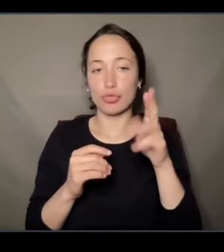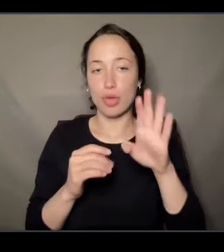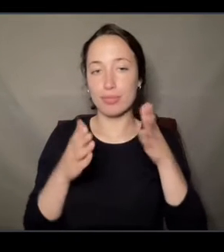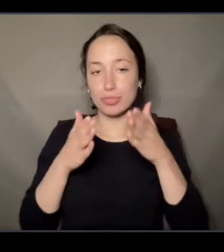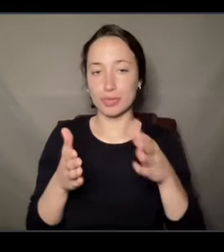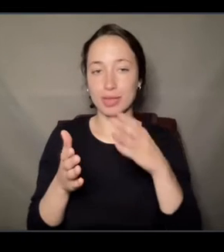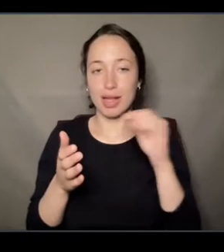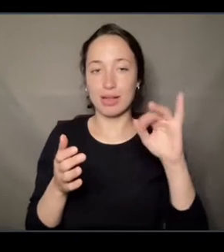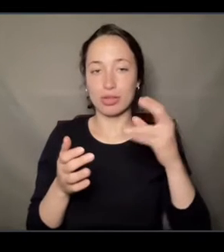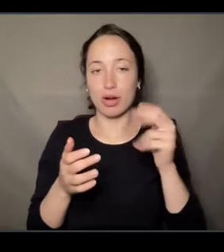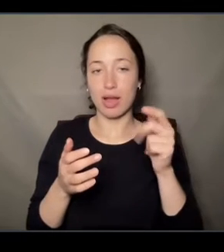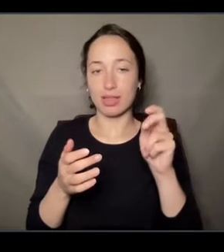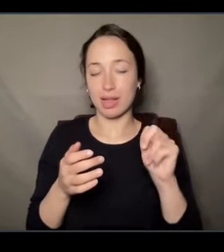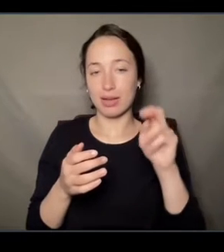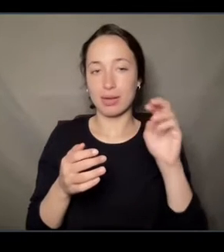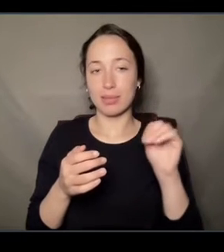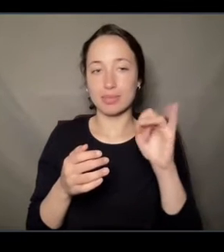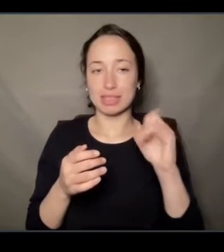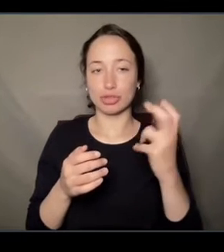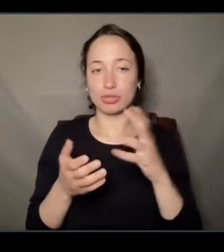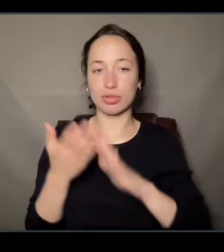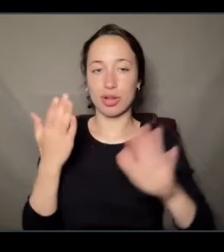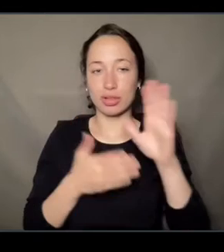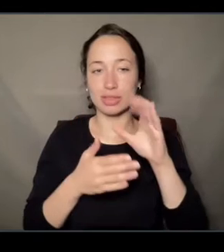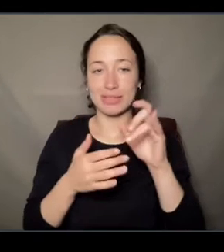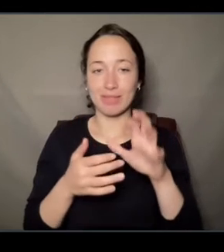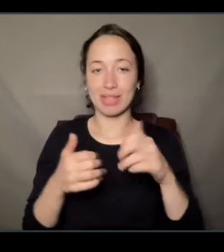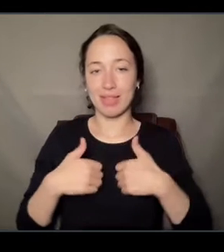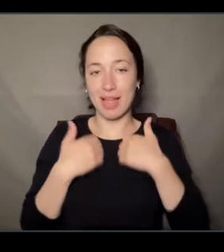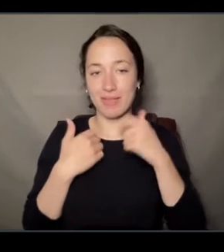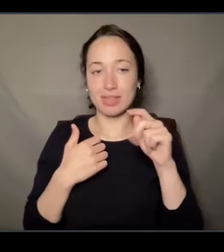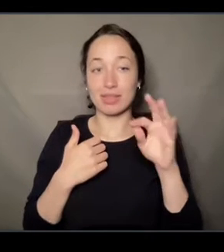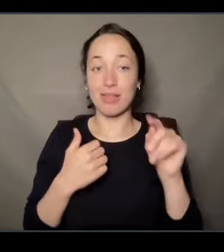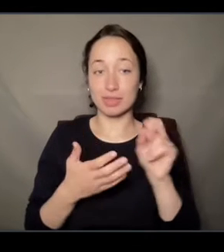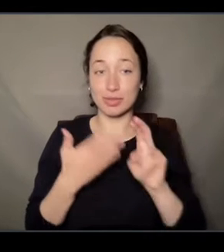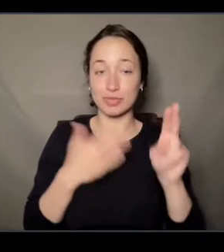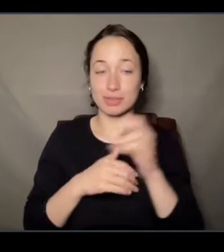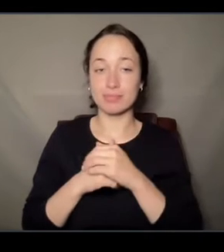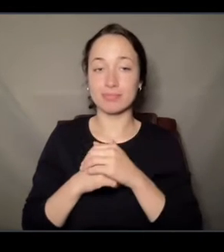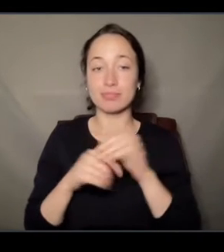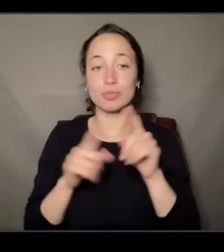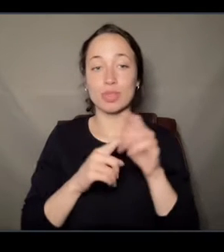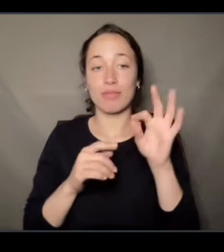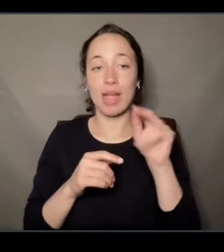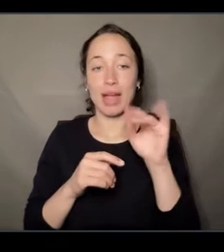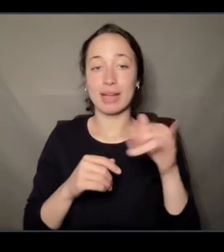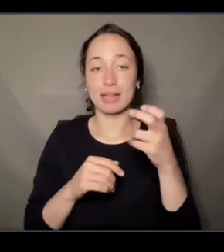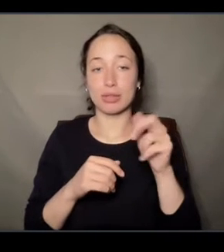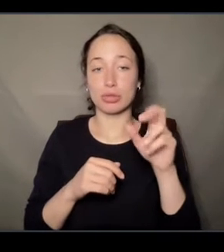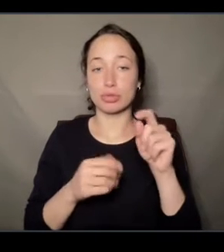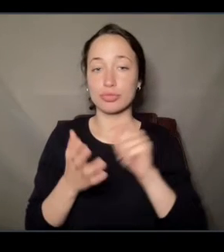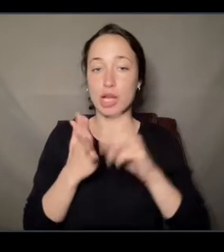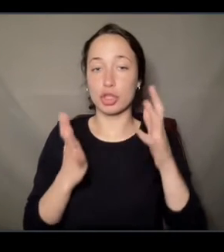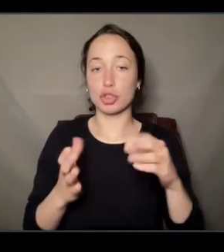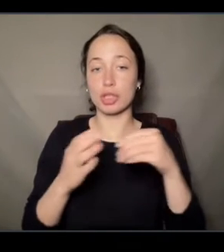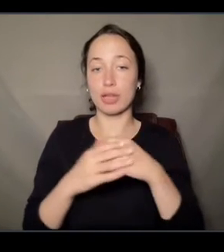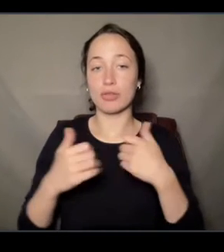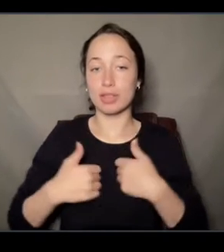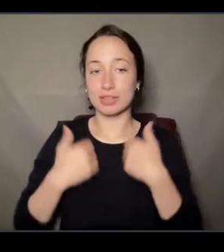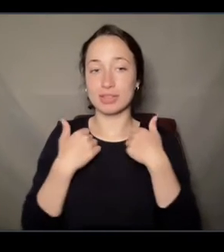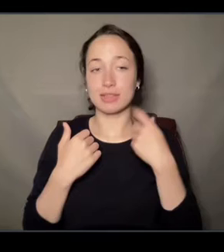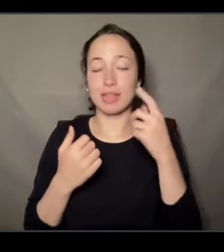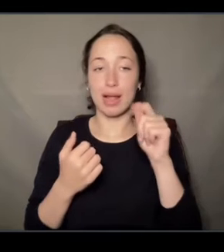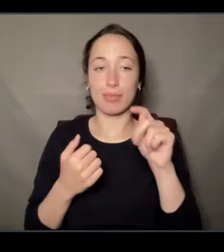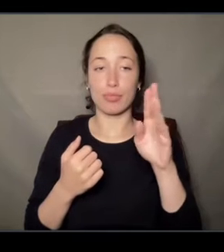the Jonathan M. Tisch College of Civic Life at Tufts. She is the Fannie Hurst Writer-in-Residence